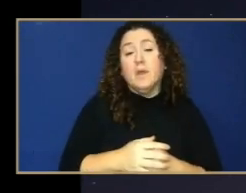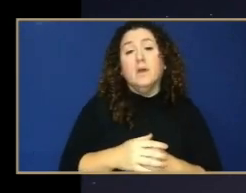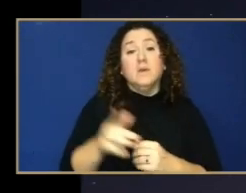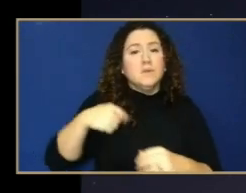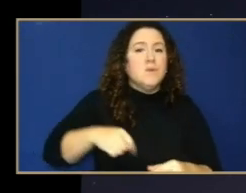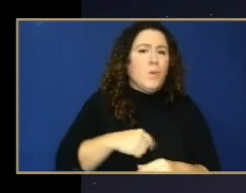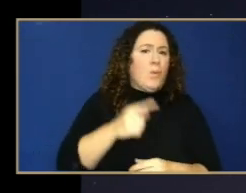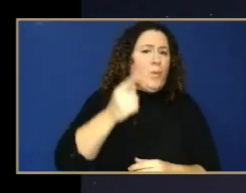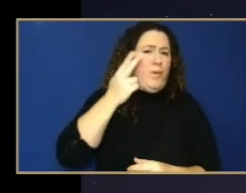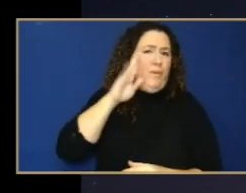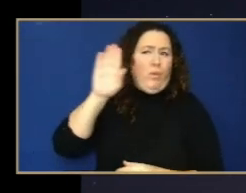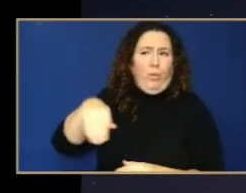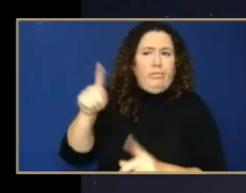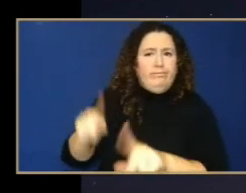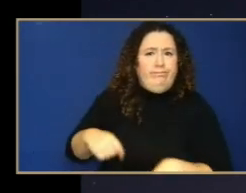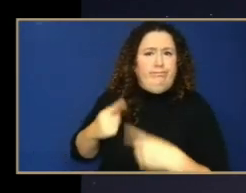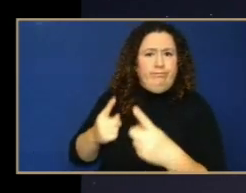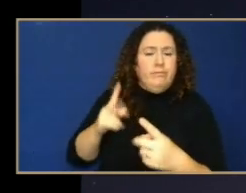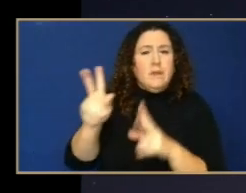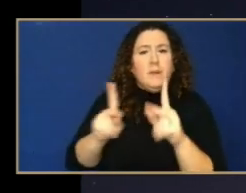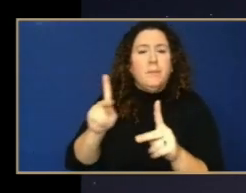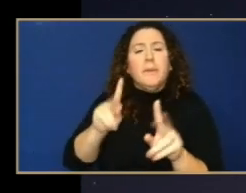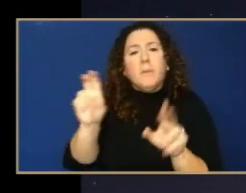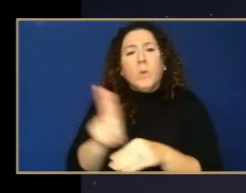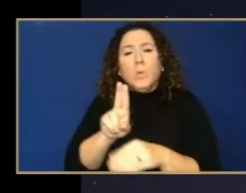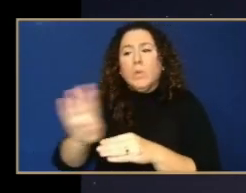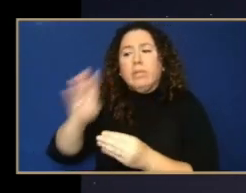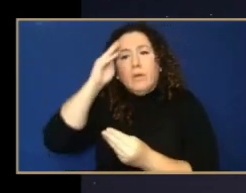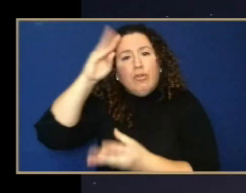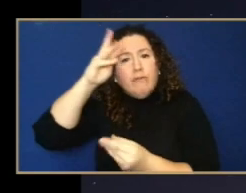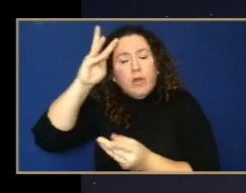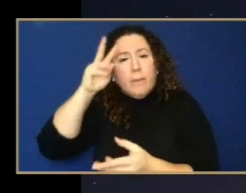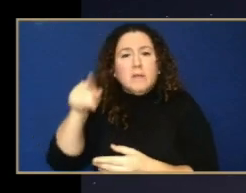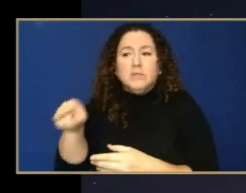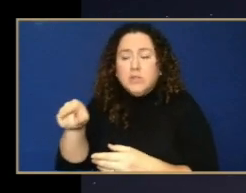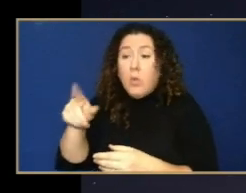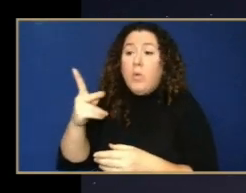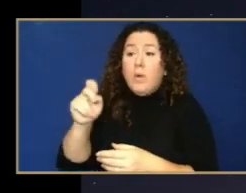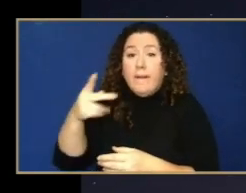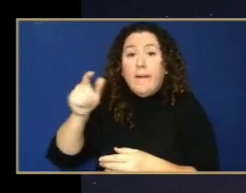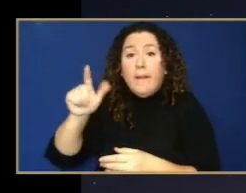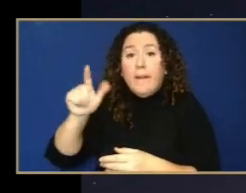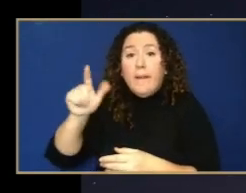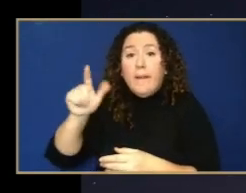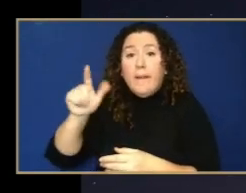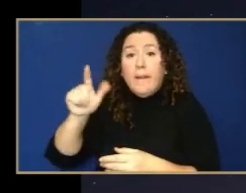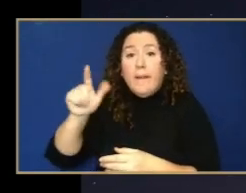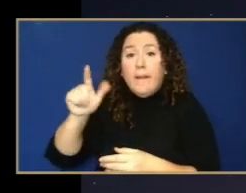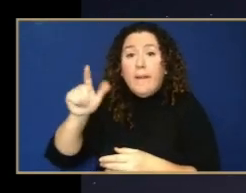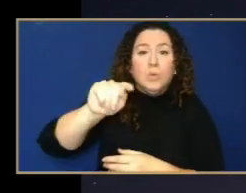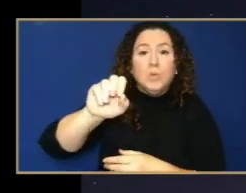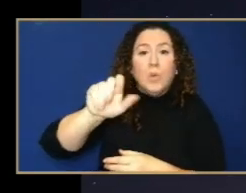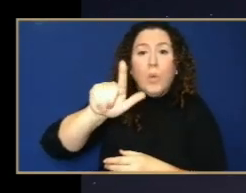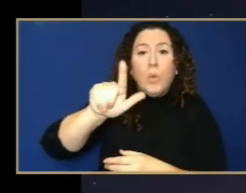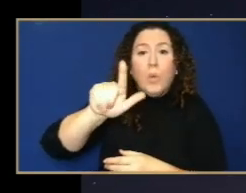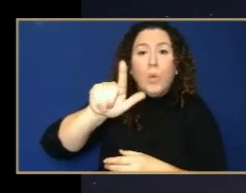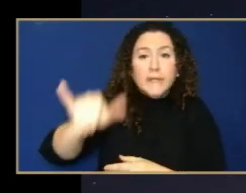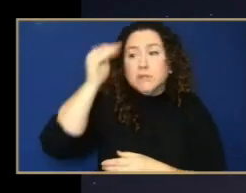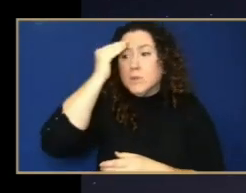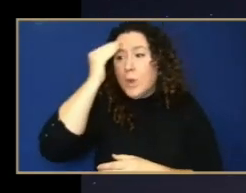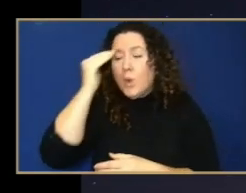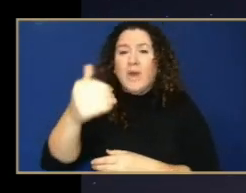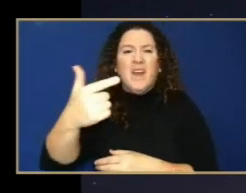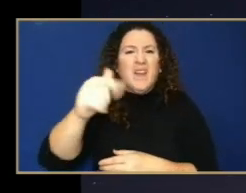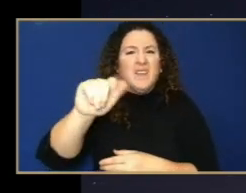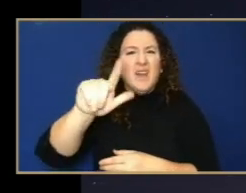conjunctions for quite some time. So this is not a new event. NASA has known about this for a long time, as have many other observers